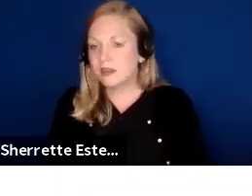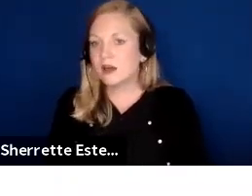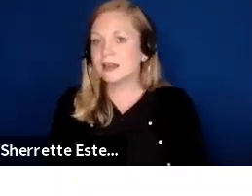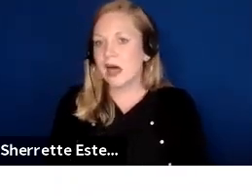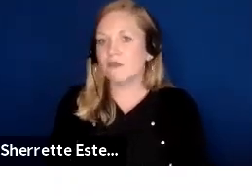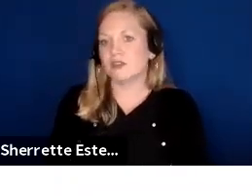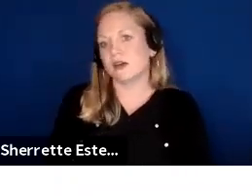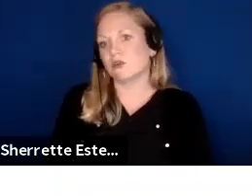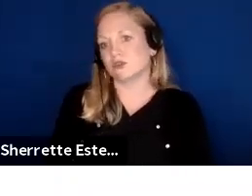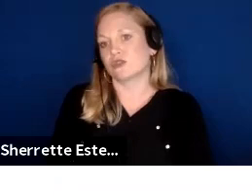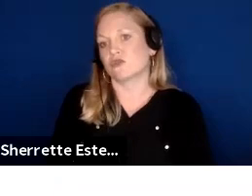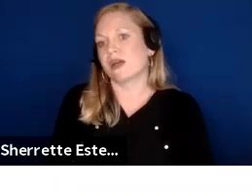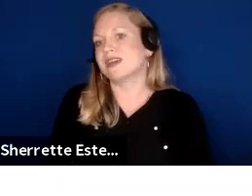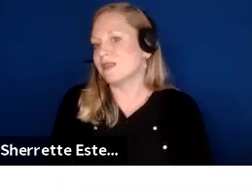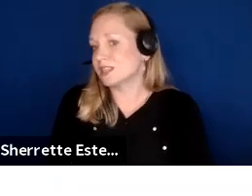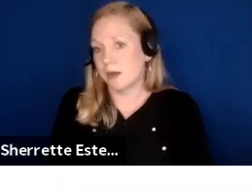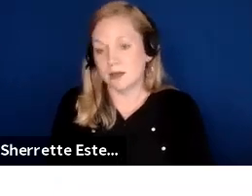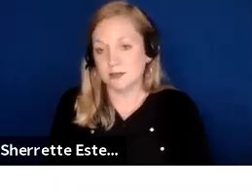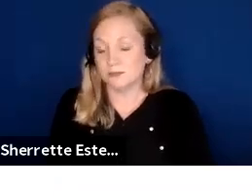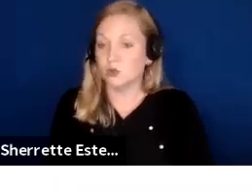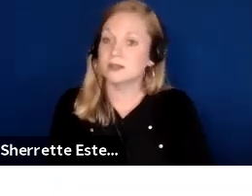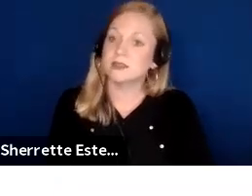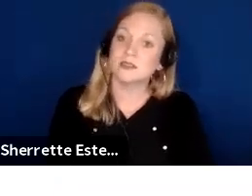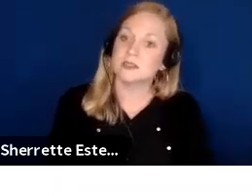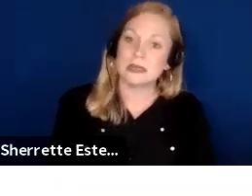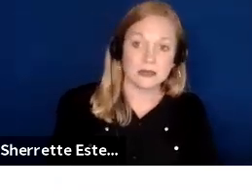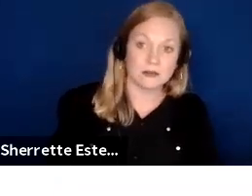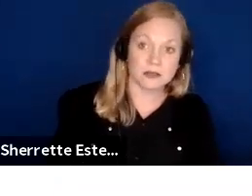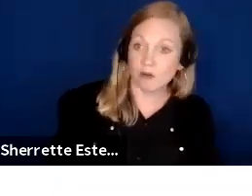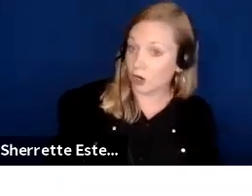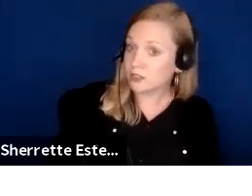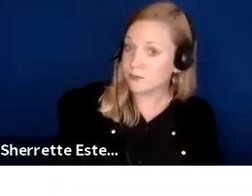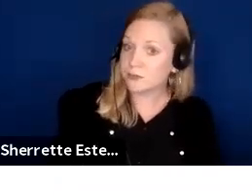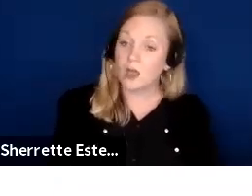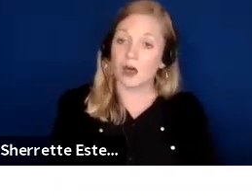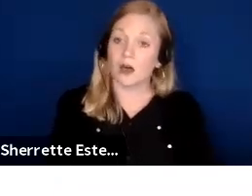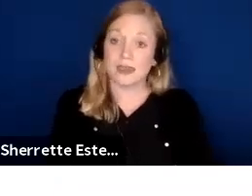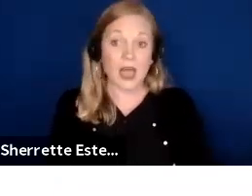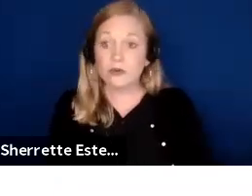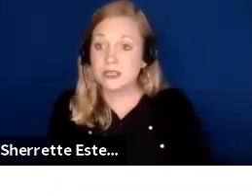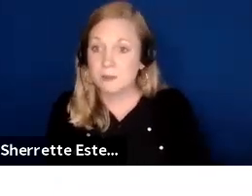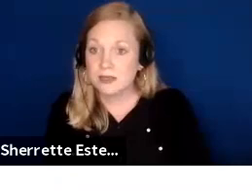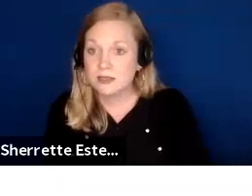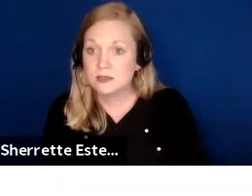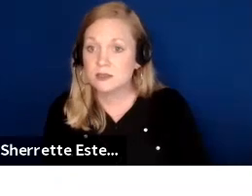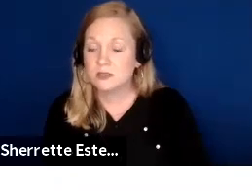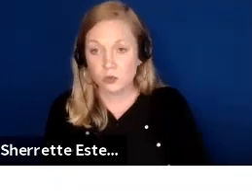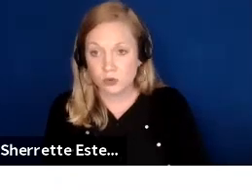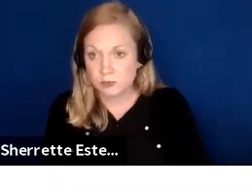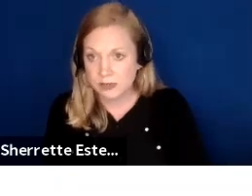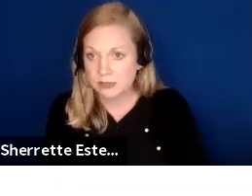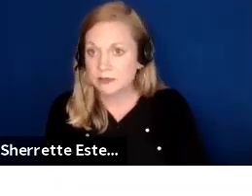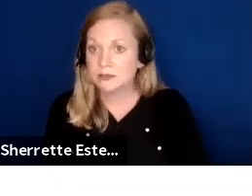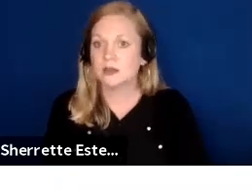will then allow for the deaf culture to thrive in that space. You can see this in deaf art, gathering spaces,